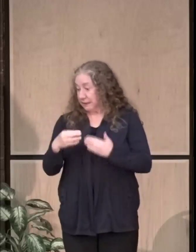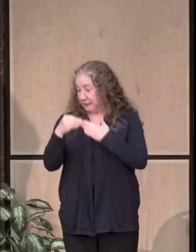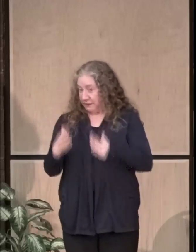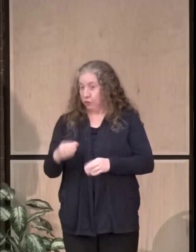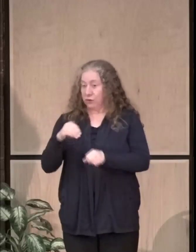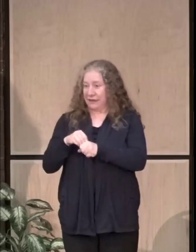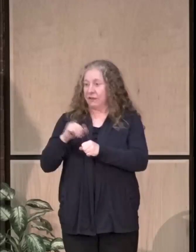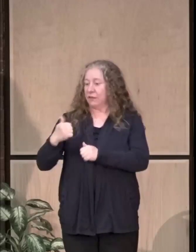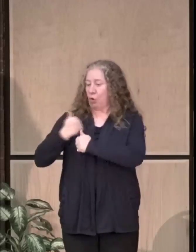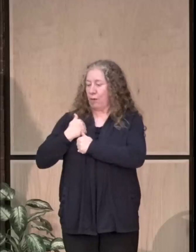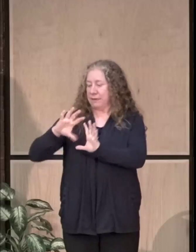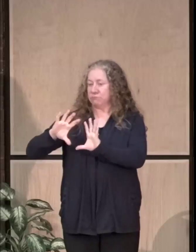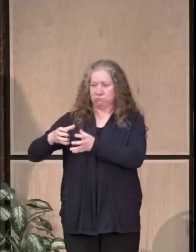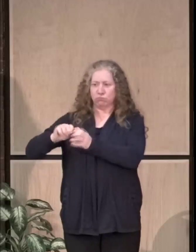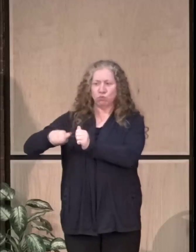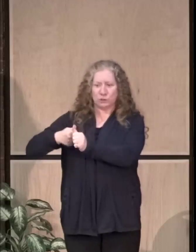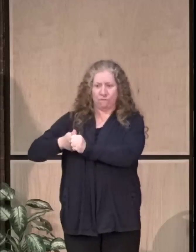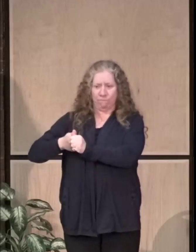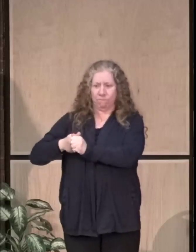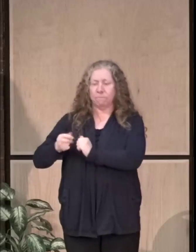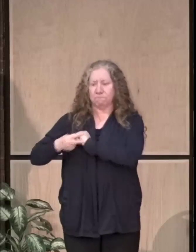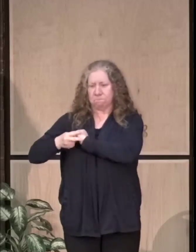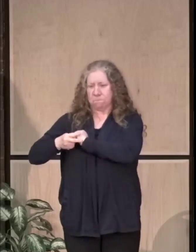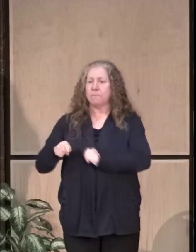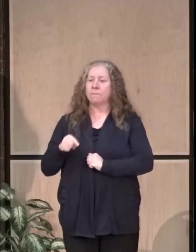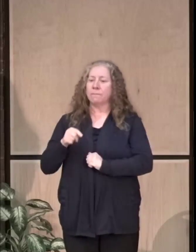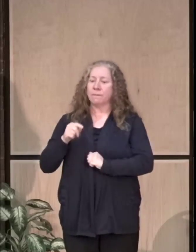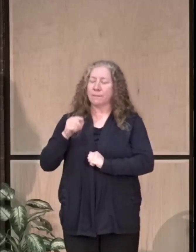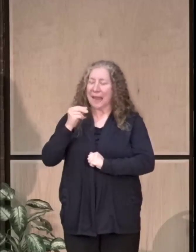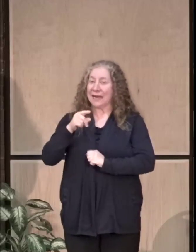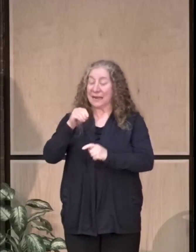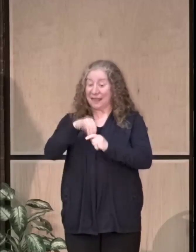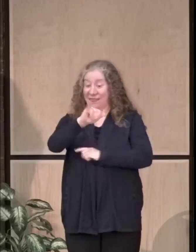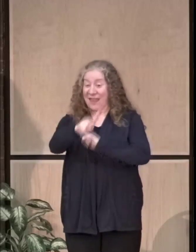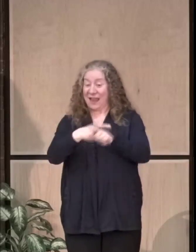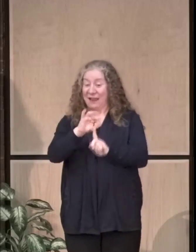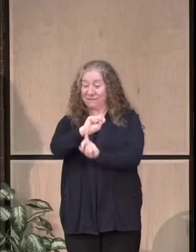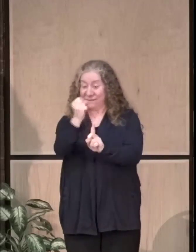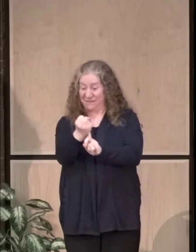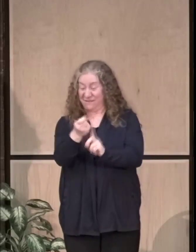in the Army Reserves, especially with an incident as tragic as this one,